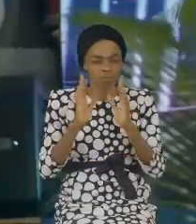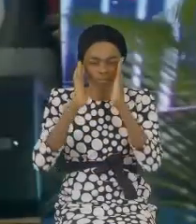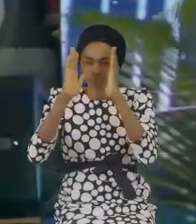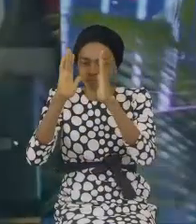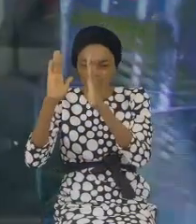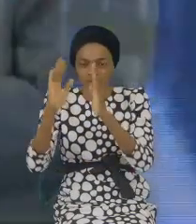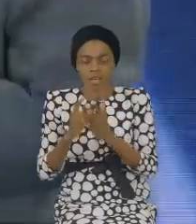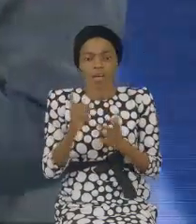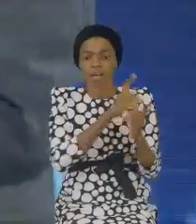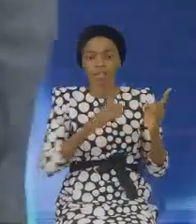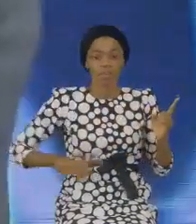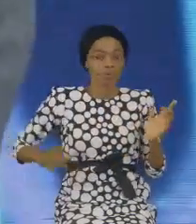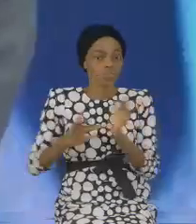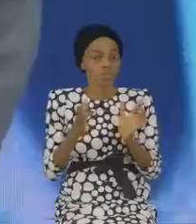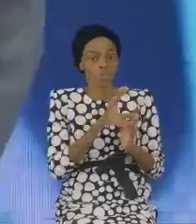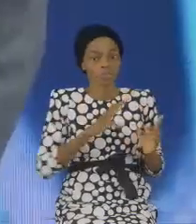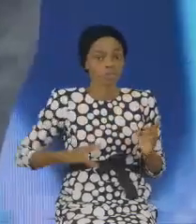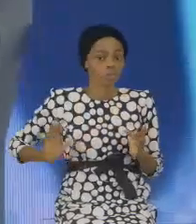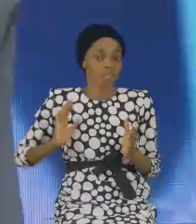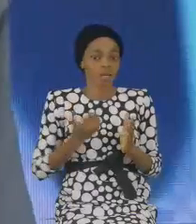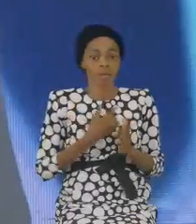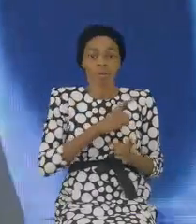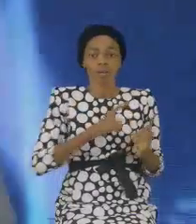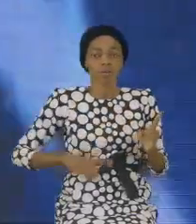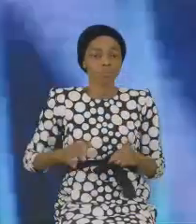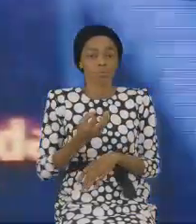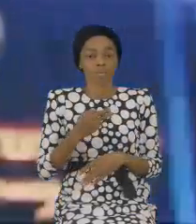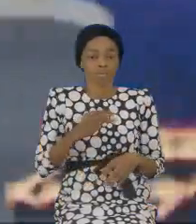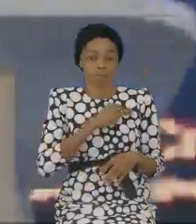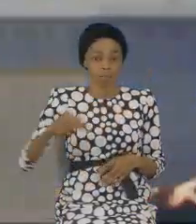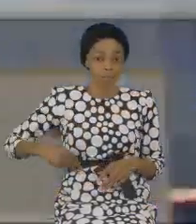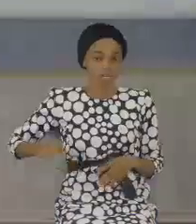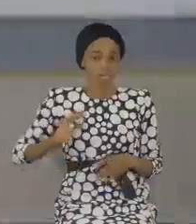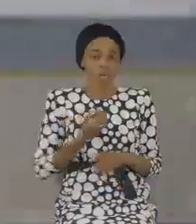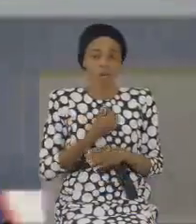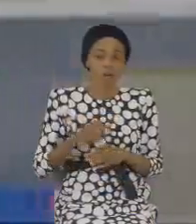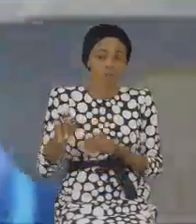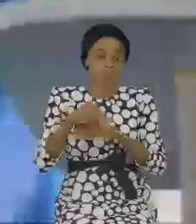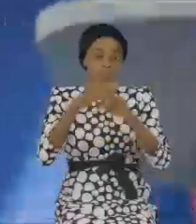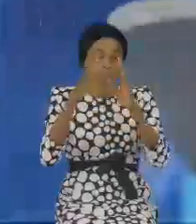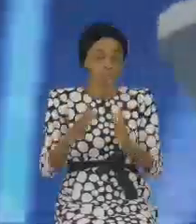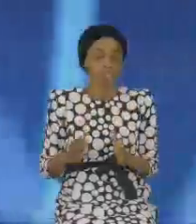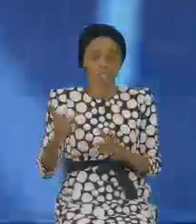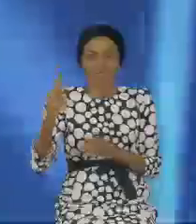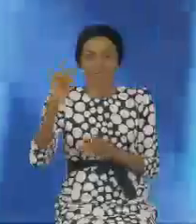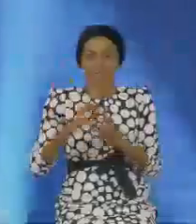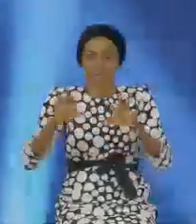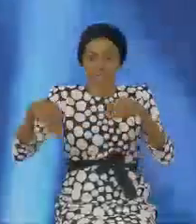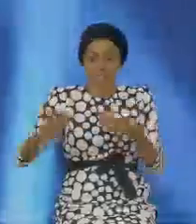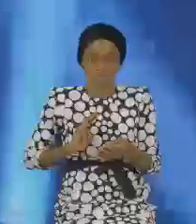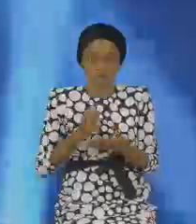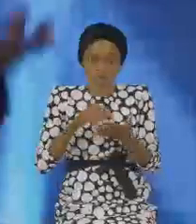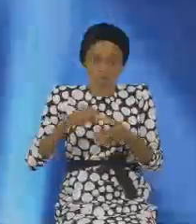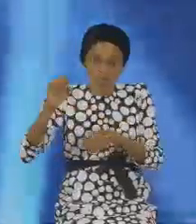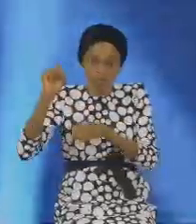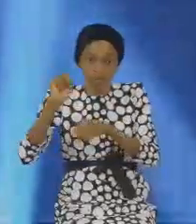our Lord and Master, our Messiah, and the one who has committed the ministry into our hands, he didn't specialize. He